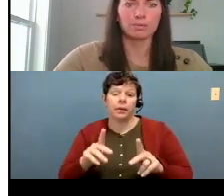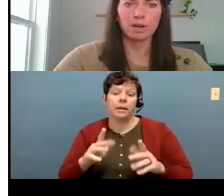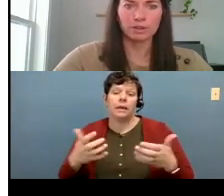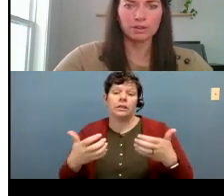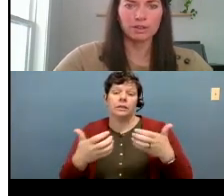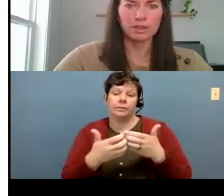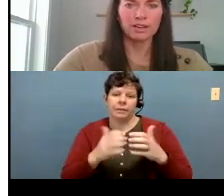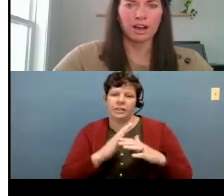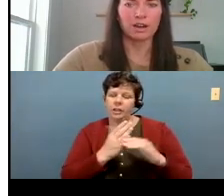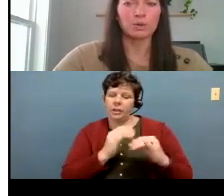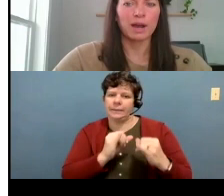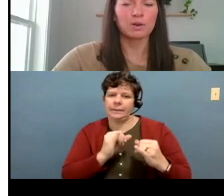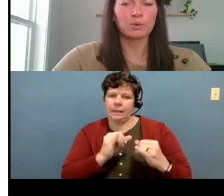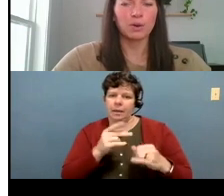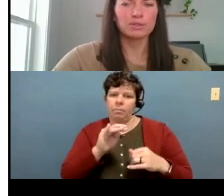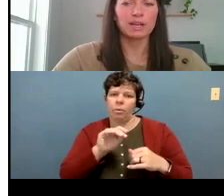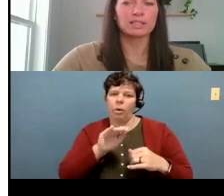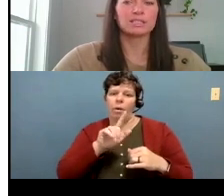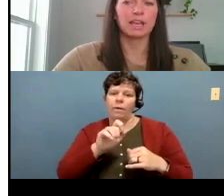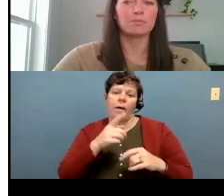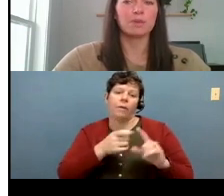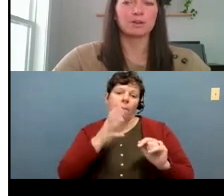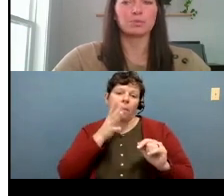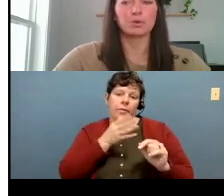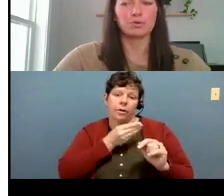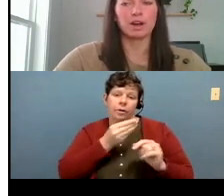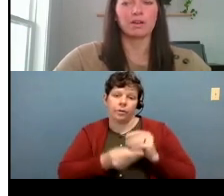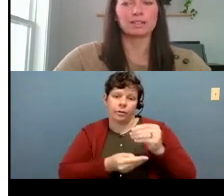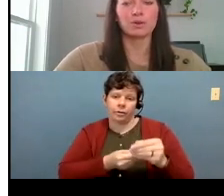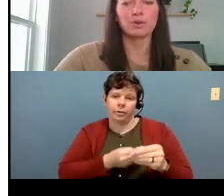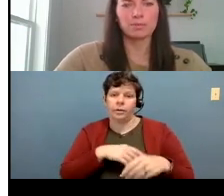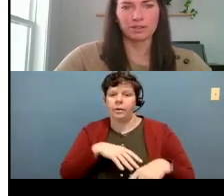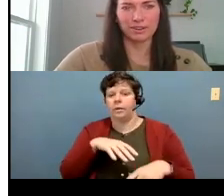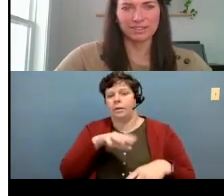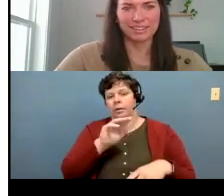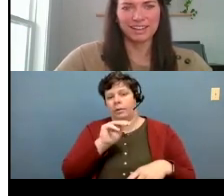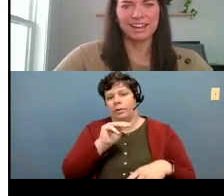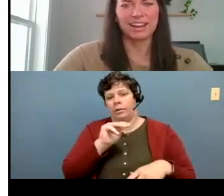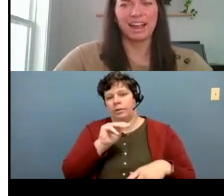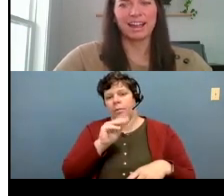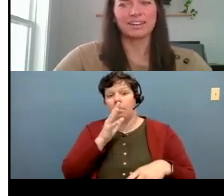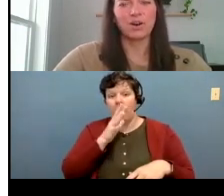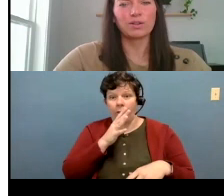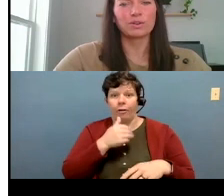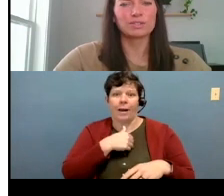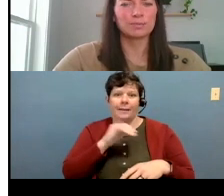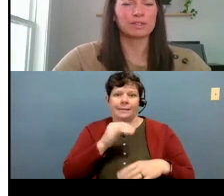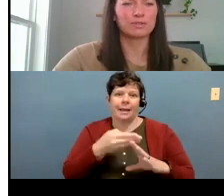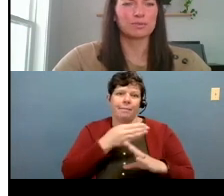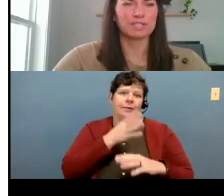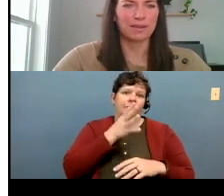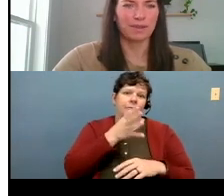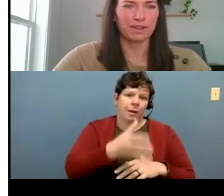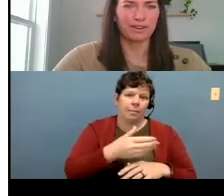her mother, who also has the same MITO profile as her mother, and all of her